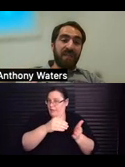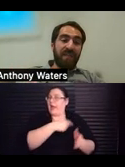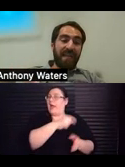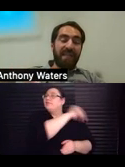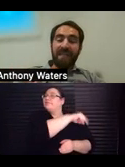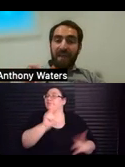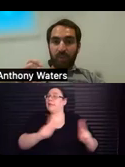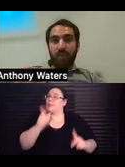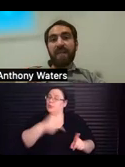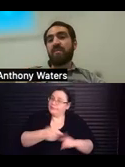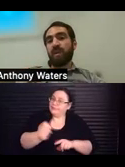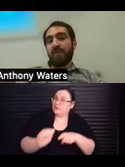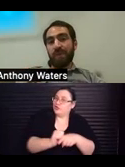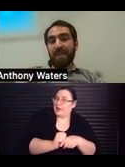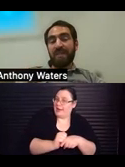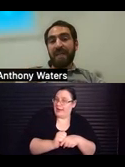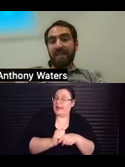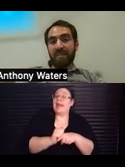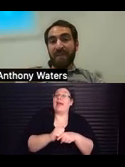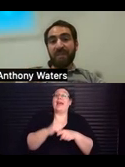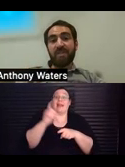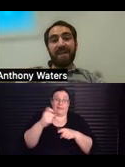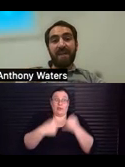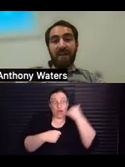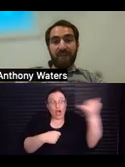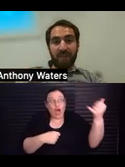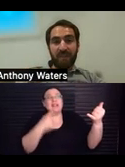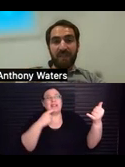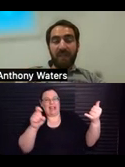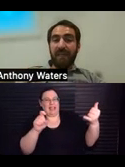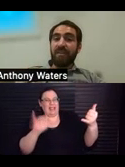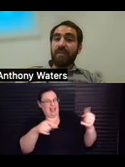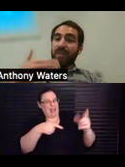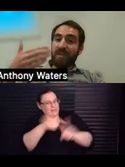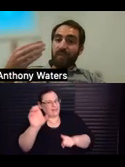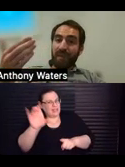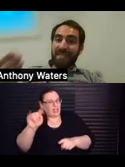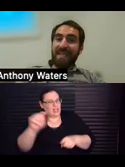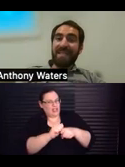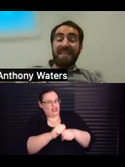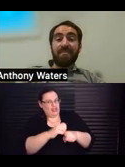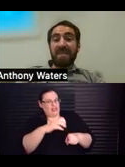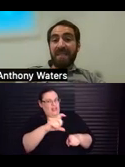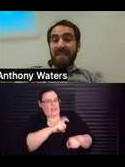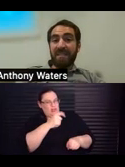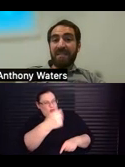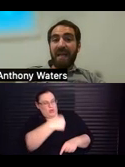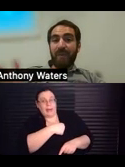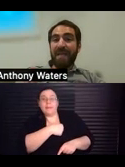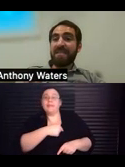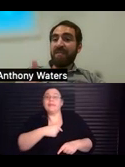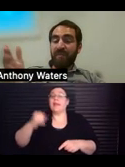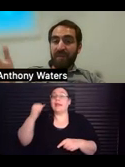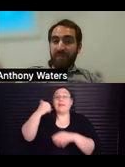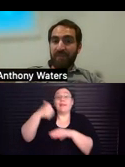officers, and I would request one of those specially trained officers. In communities where they send EMTs, I